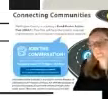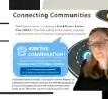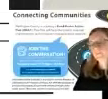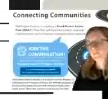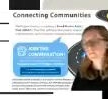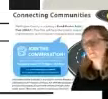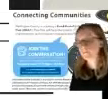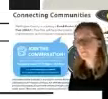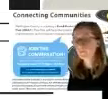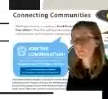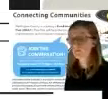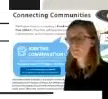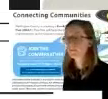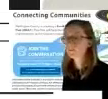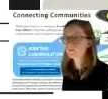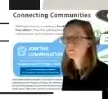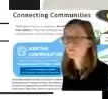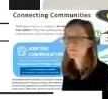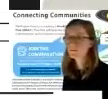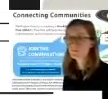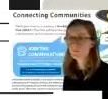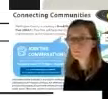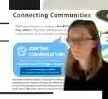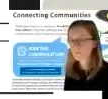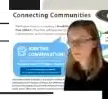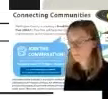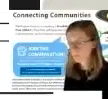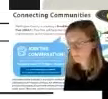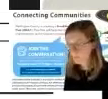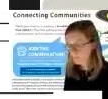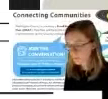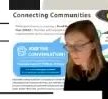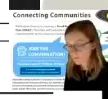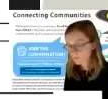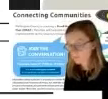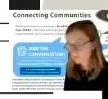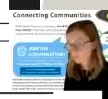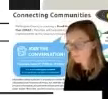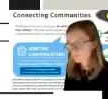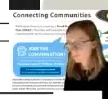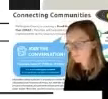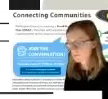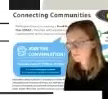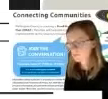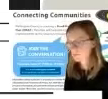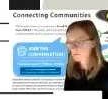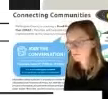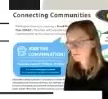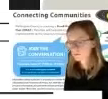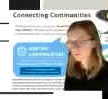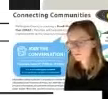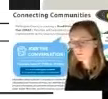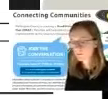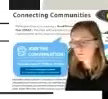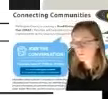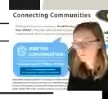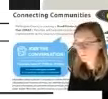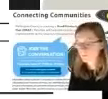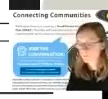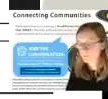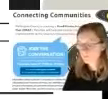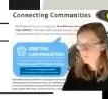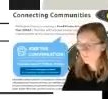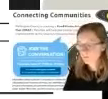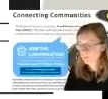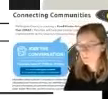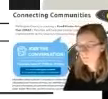of the criteria and criteria groups assessed again. TSM and widening existing came out as equally preferred. The